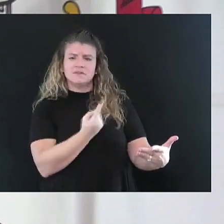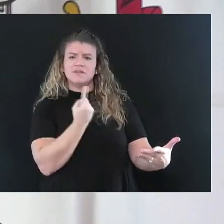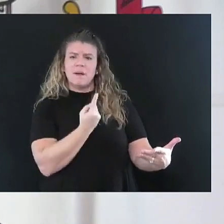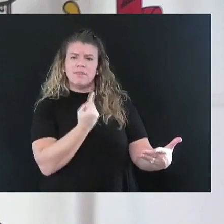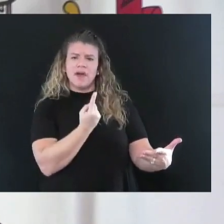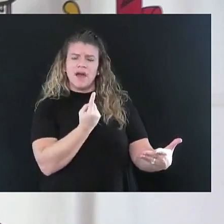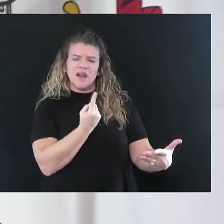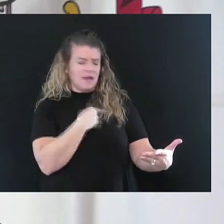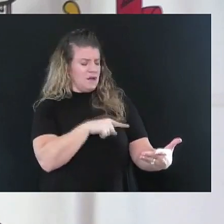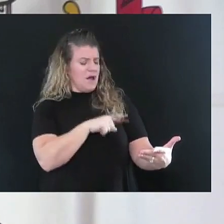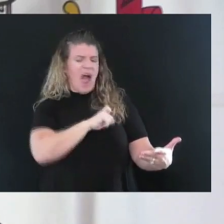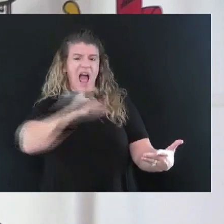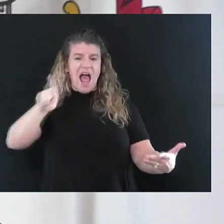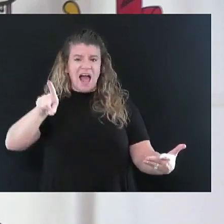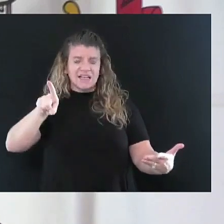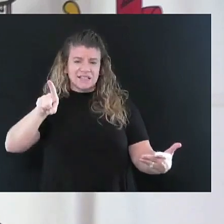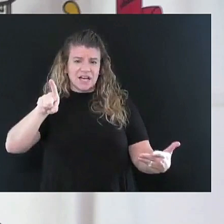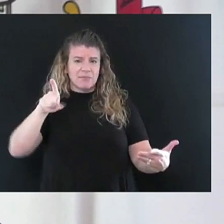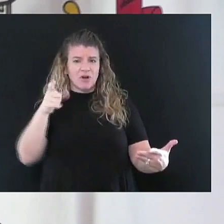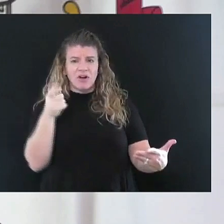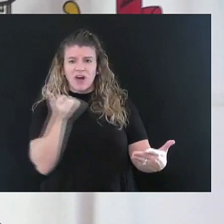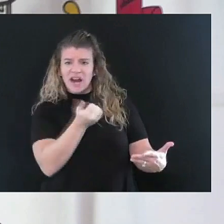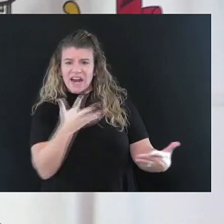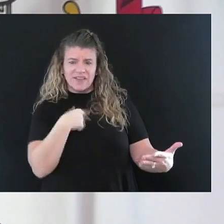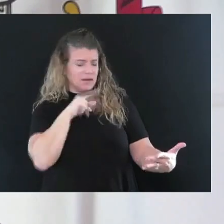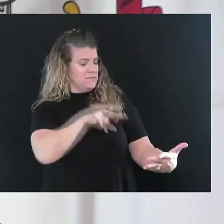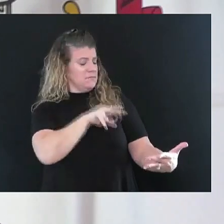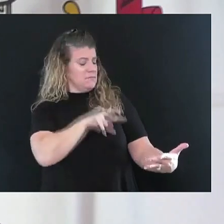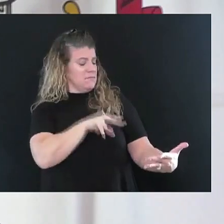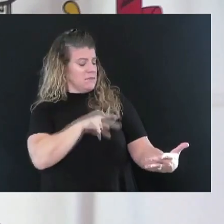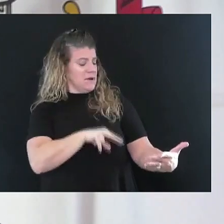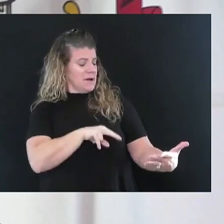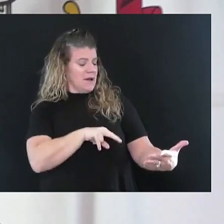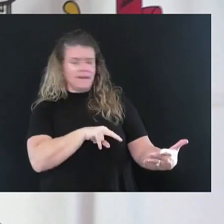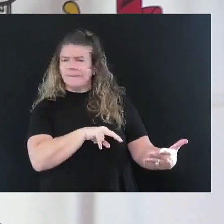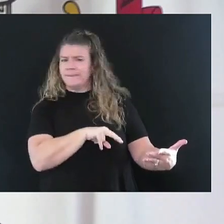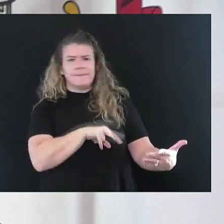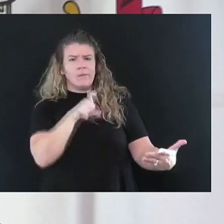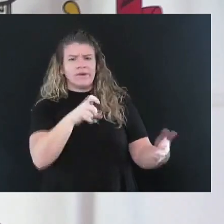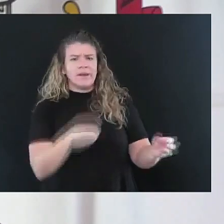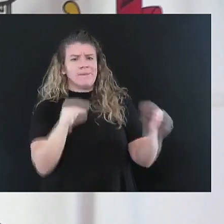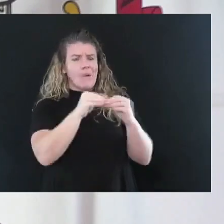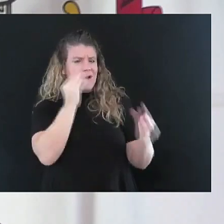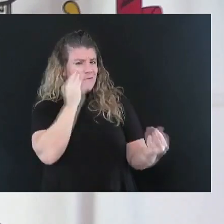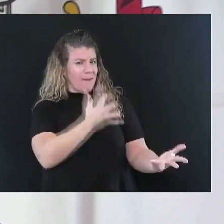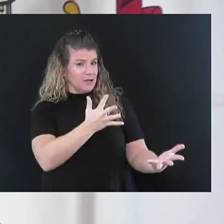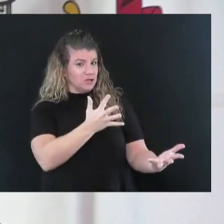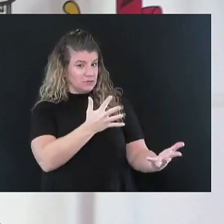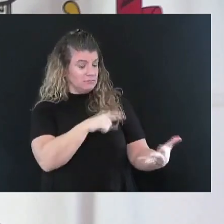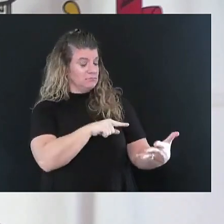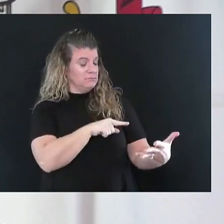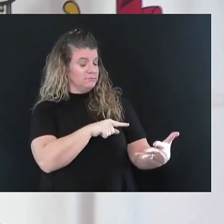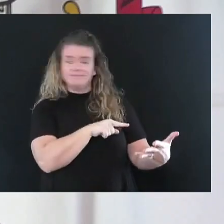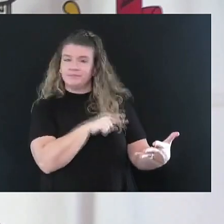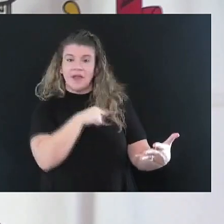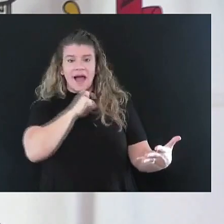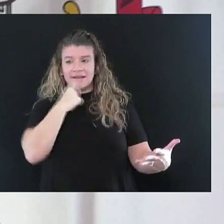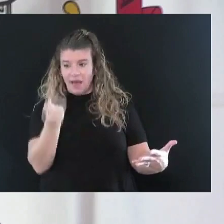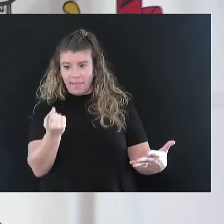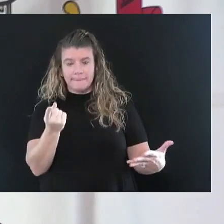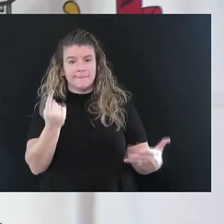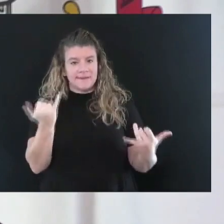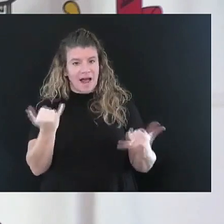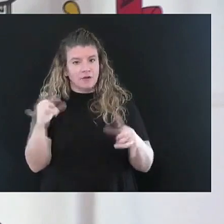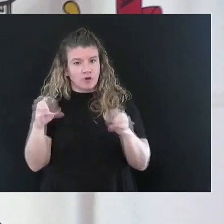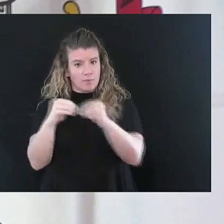to be concerned about or anything that I want them to additionally dig into, I say, go do this.